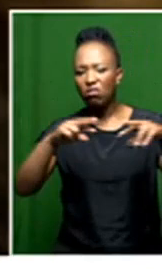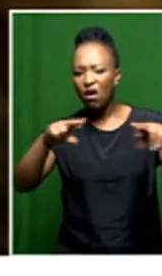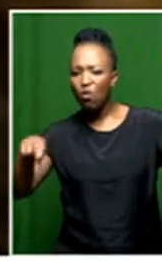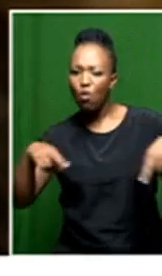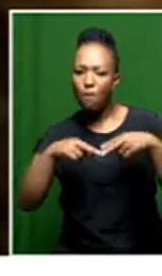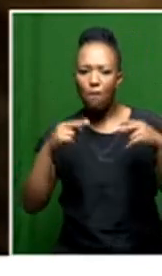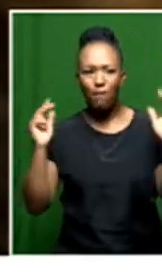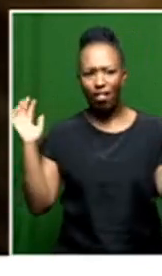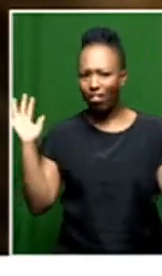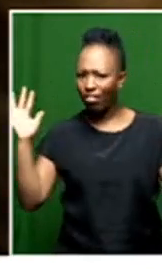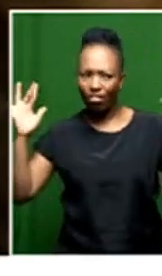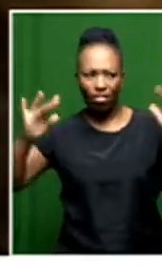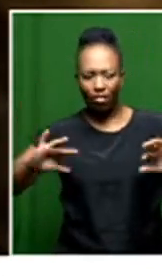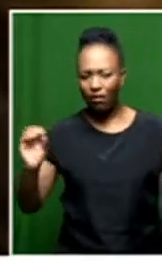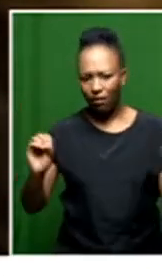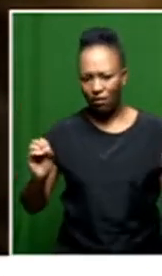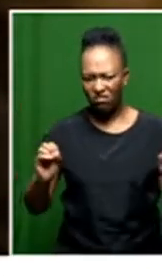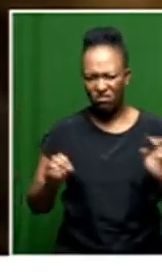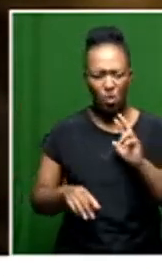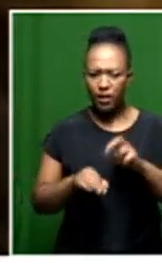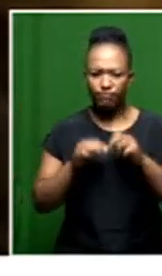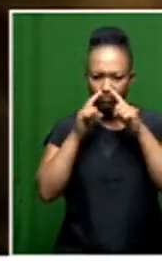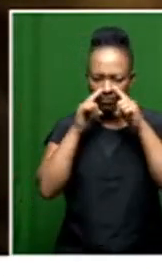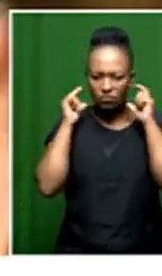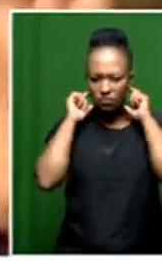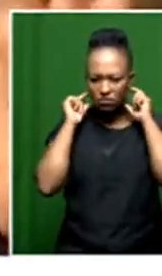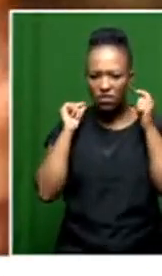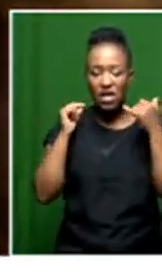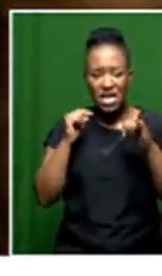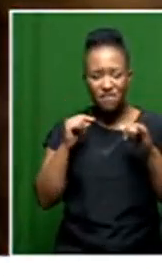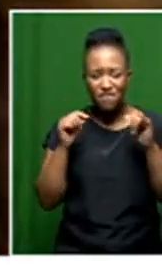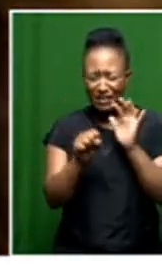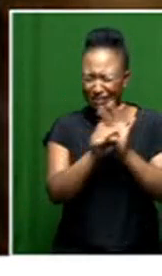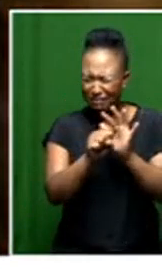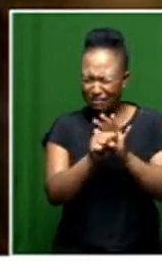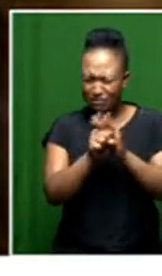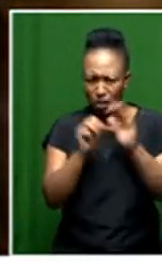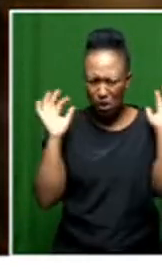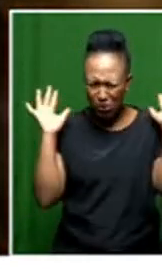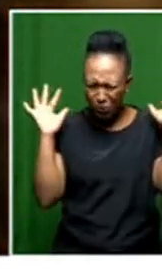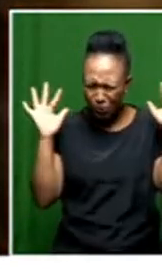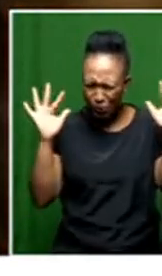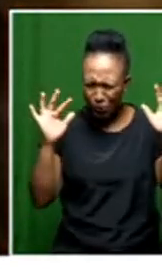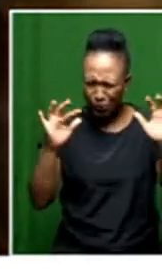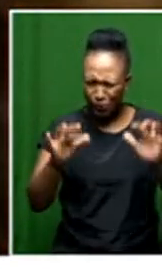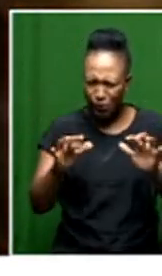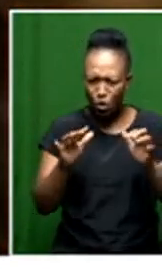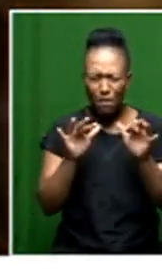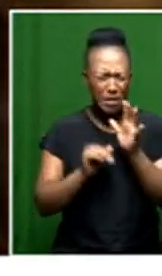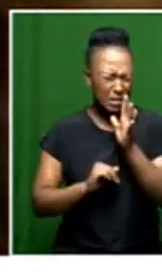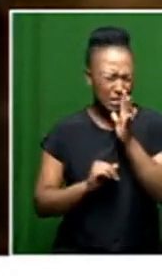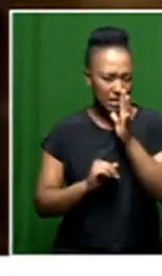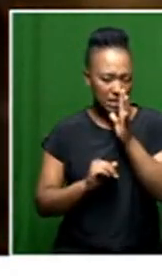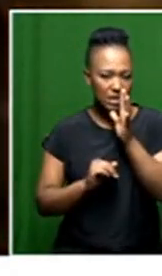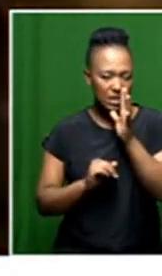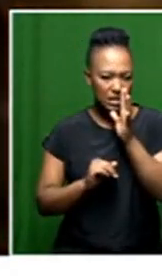in a congregation of settings, there is no need for a mask unless you are in a very crowded space. A very crowded space means that